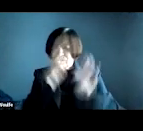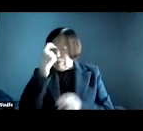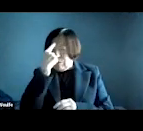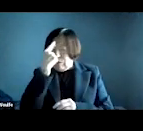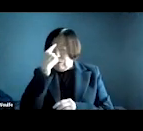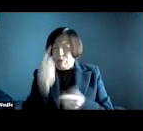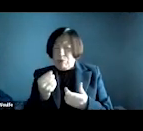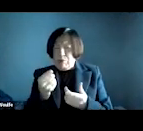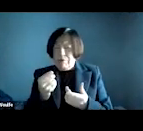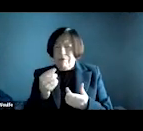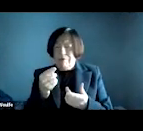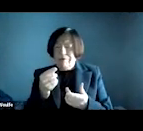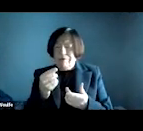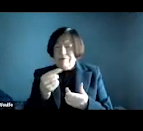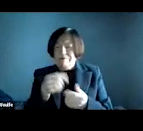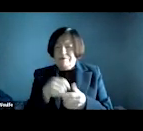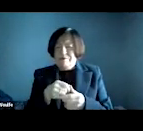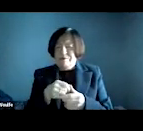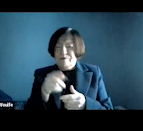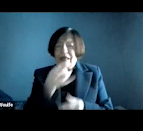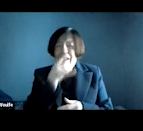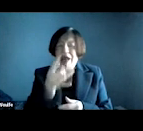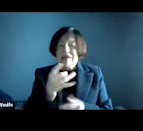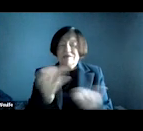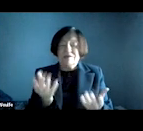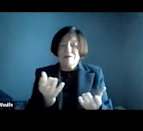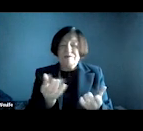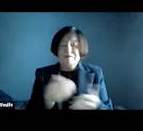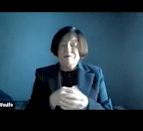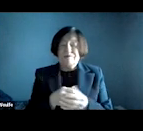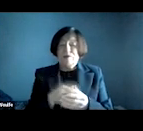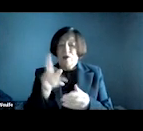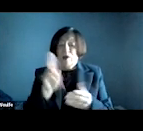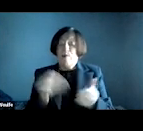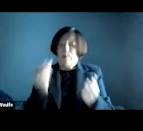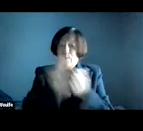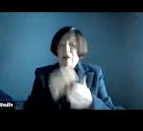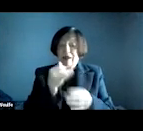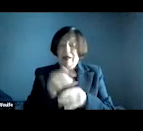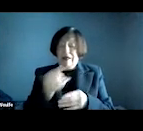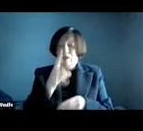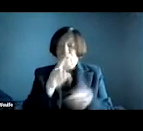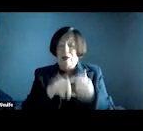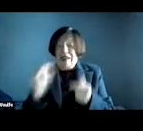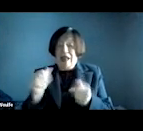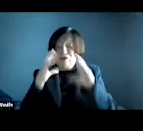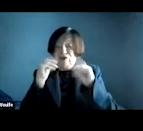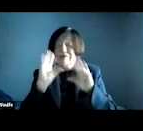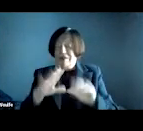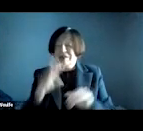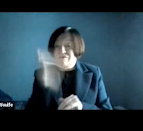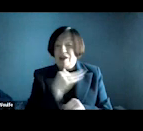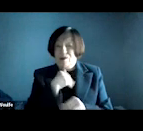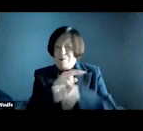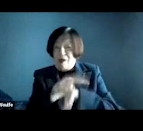you can ask them then. However, you can also put them in the Q&A in the chat. That's great because we're